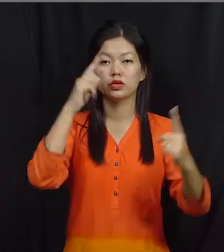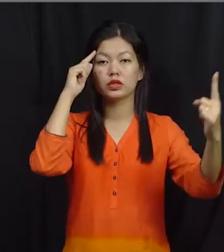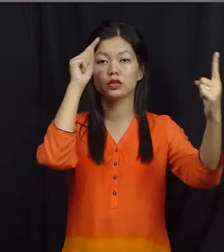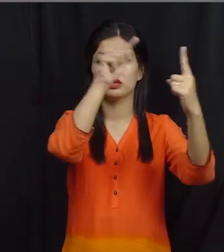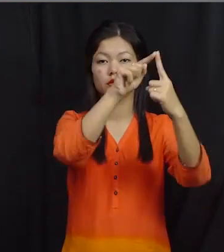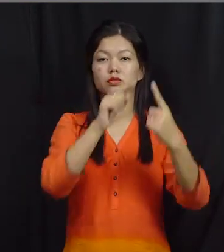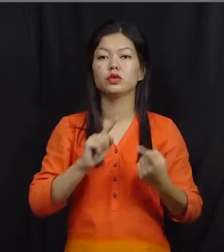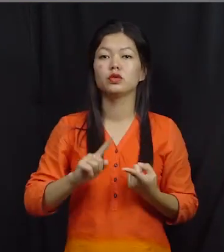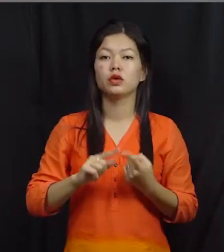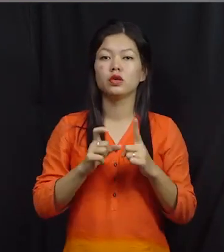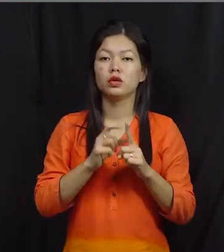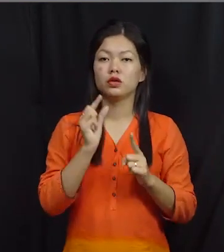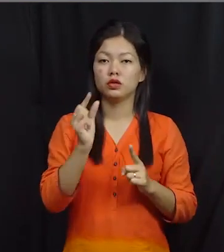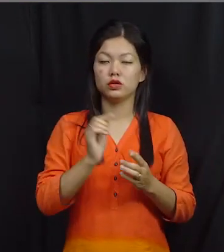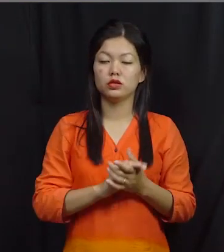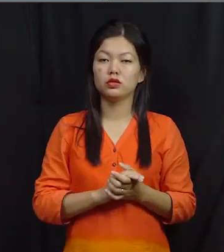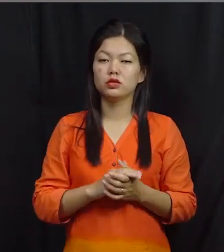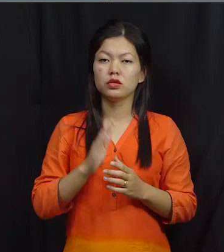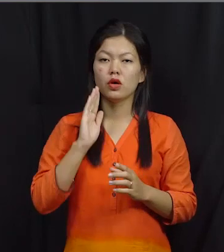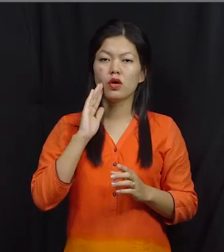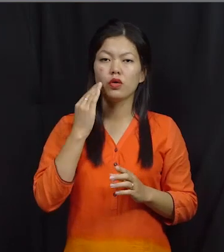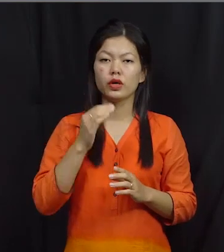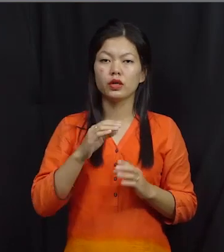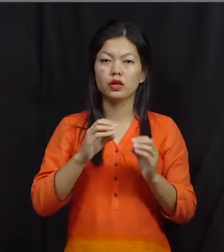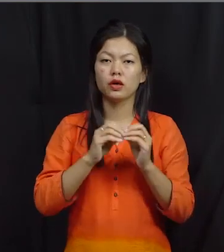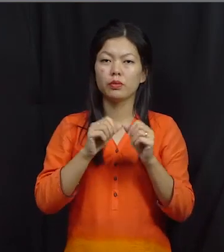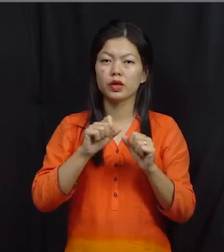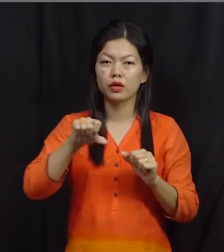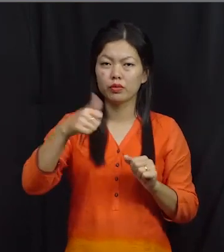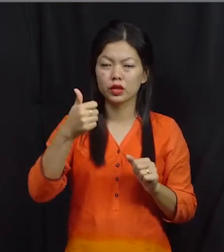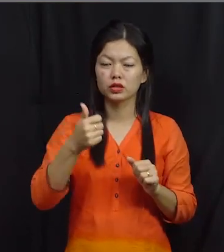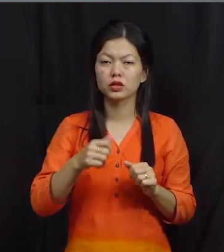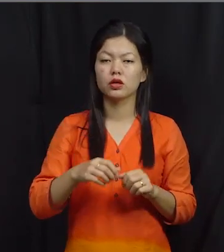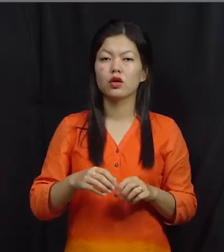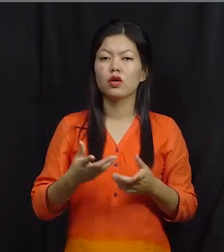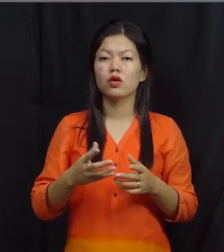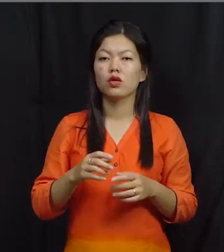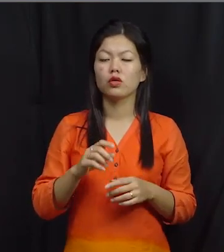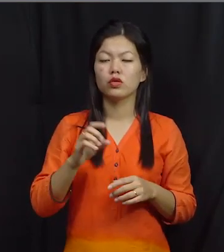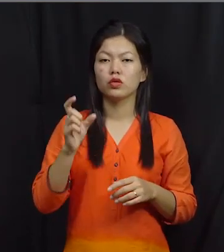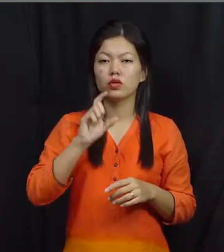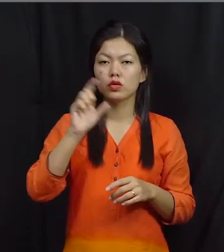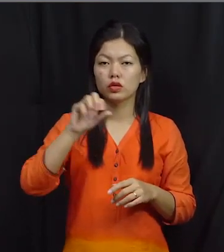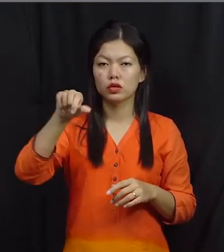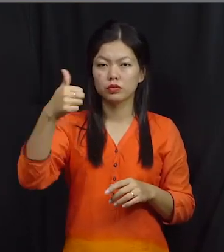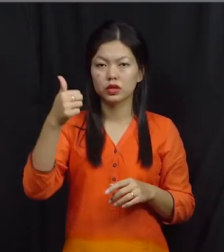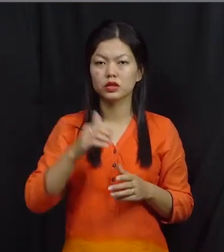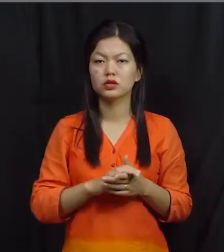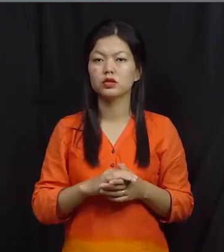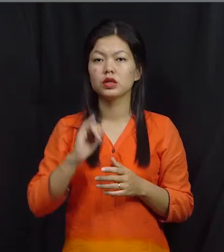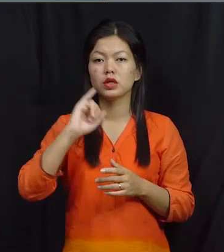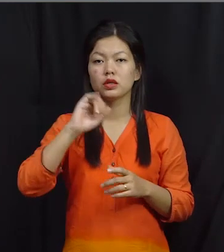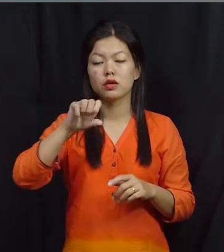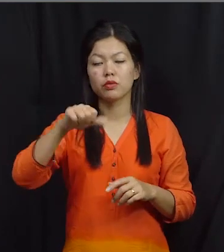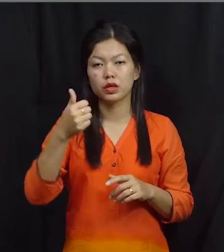we're graduating from colleges, then we become skilled and we do something for the society. So that is how we are contributing to